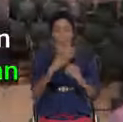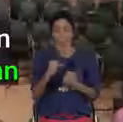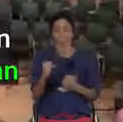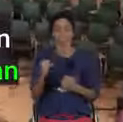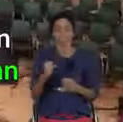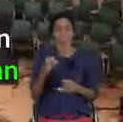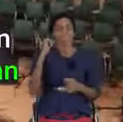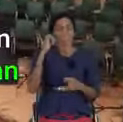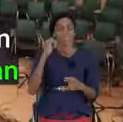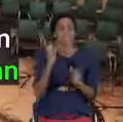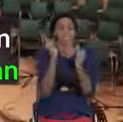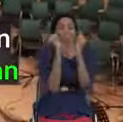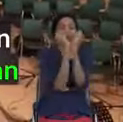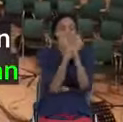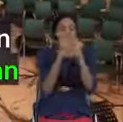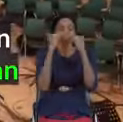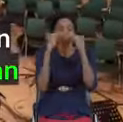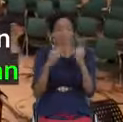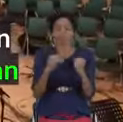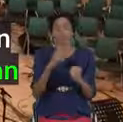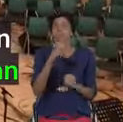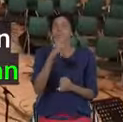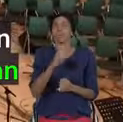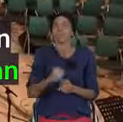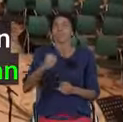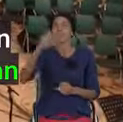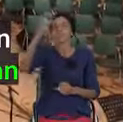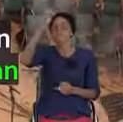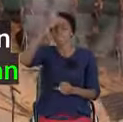He bind the power of old